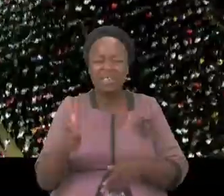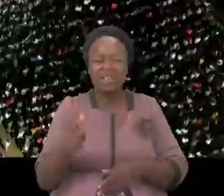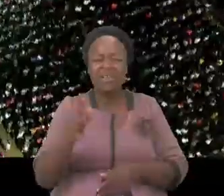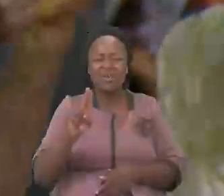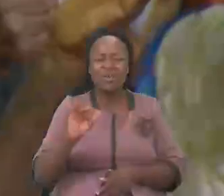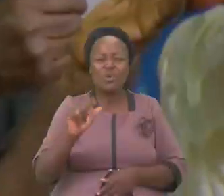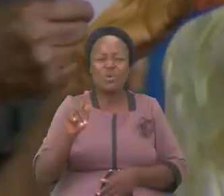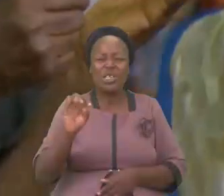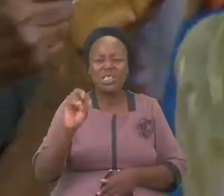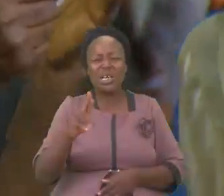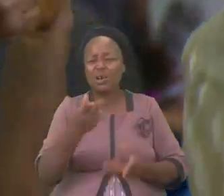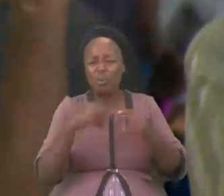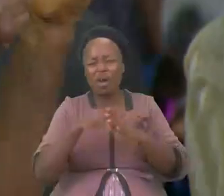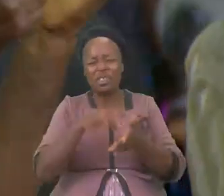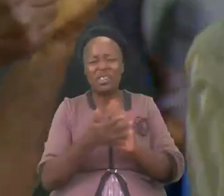in Jesus' name.